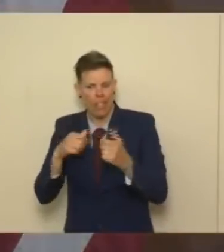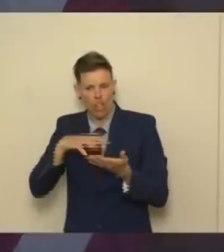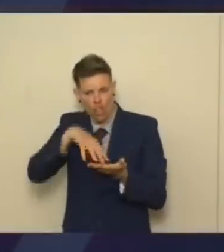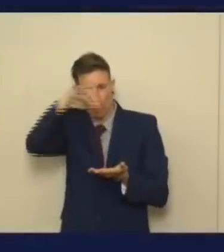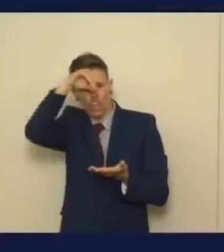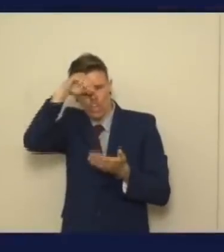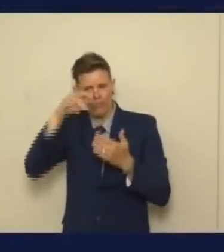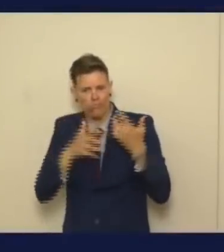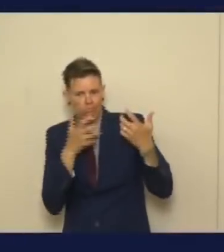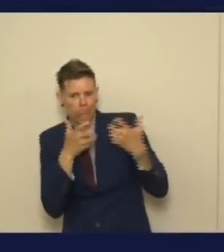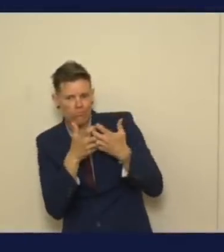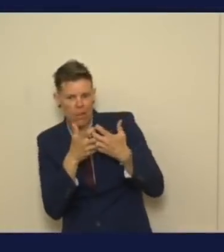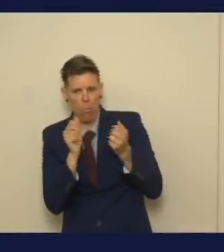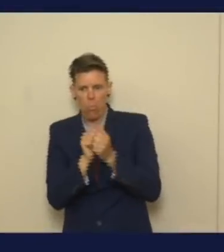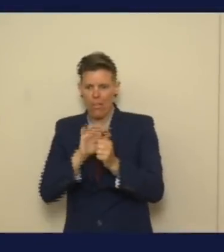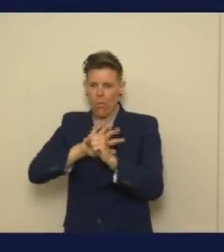update.